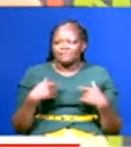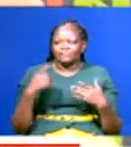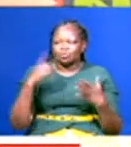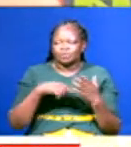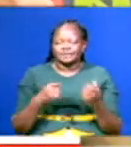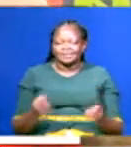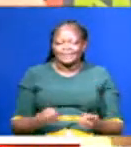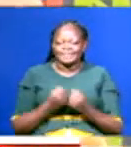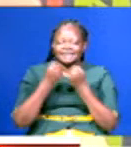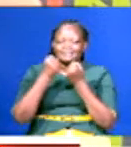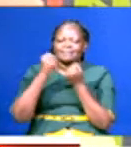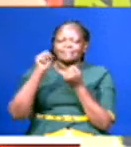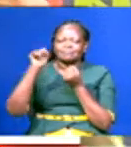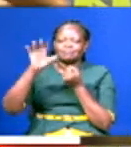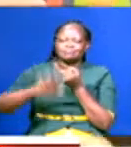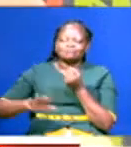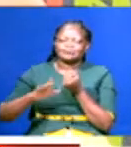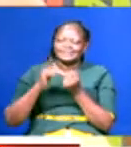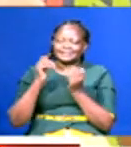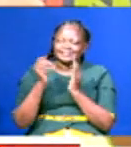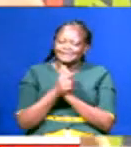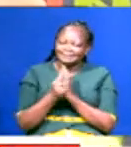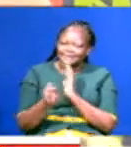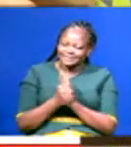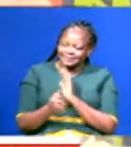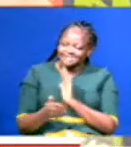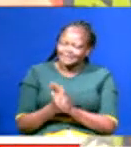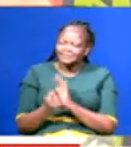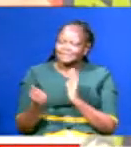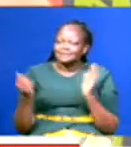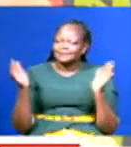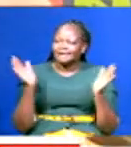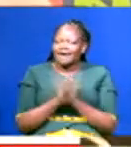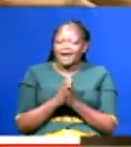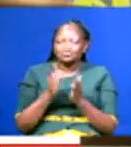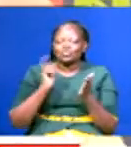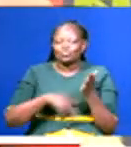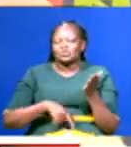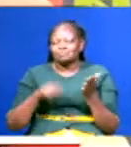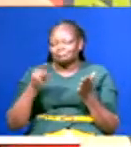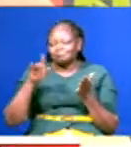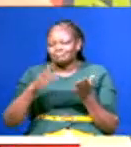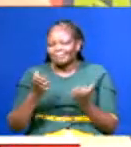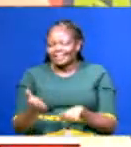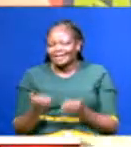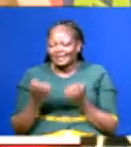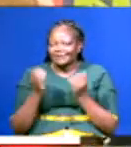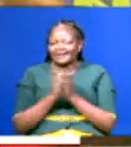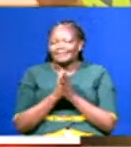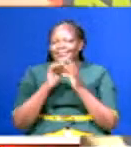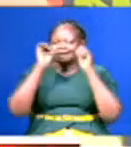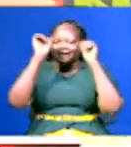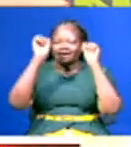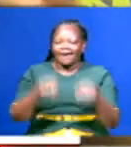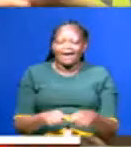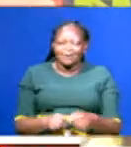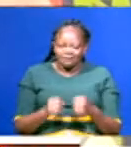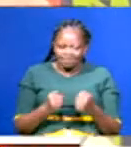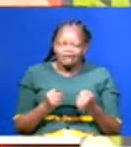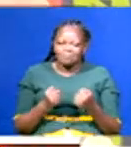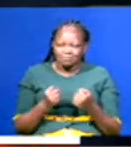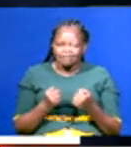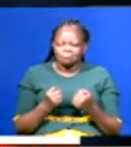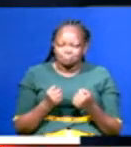in the industry, the skills, what the industry is doing, so that then they can be able to pass that to